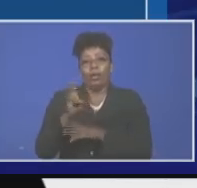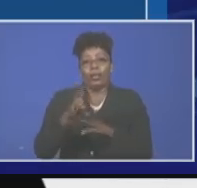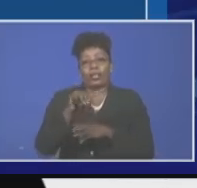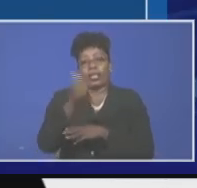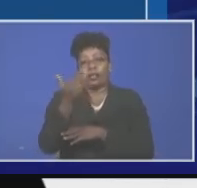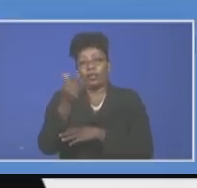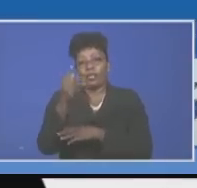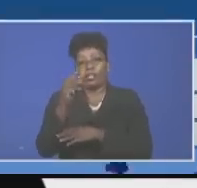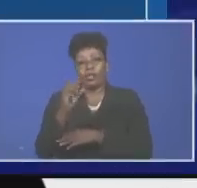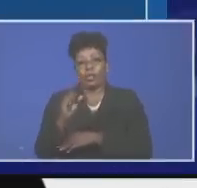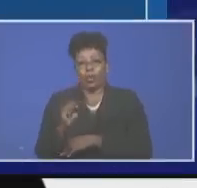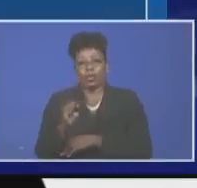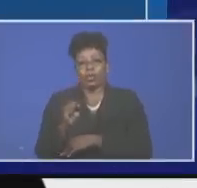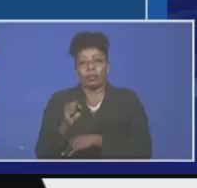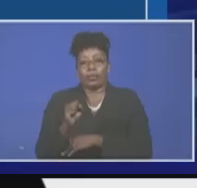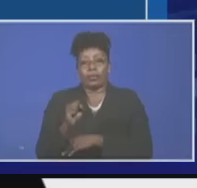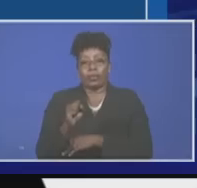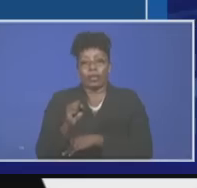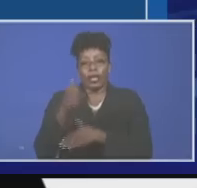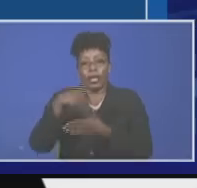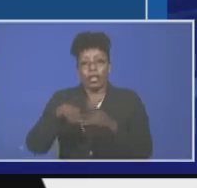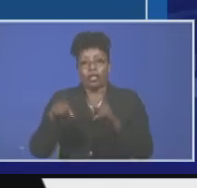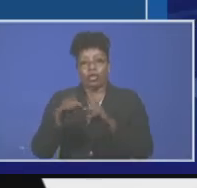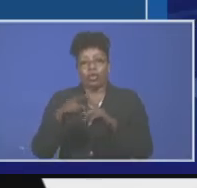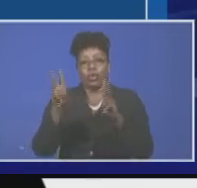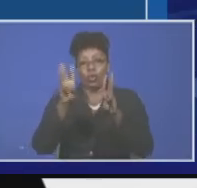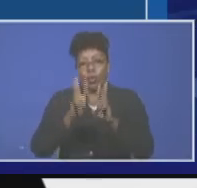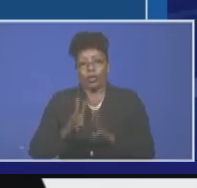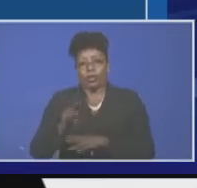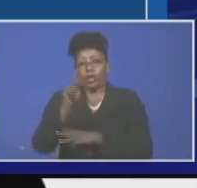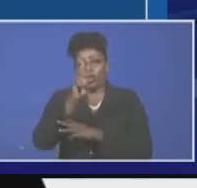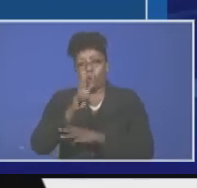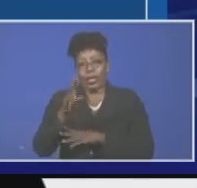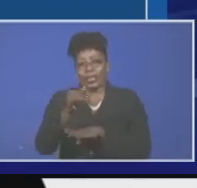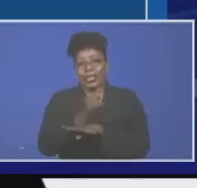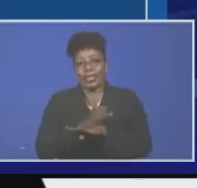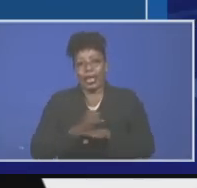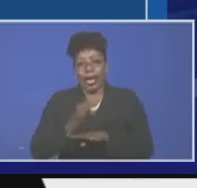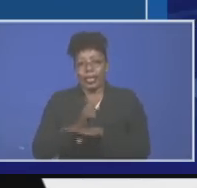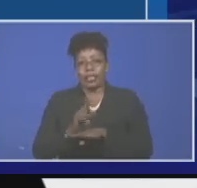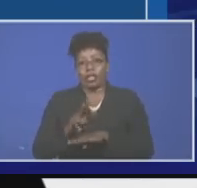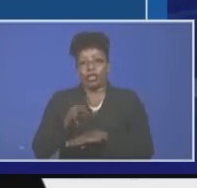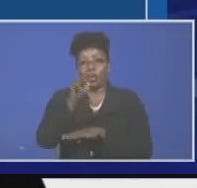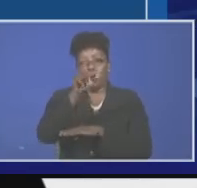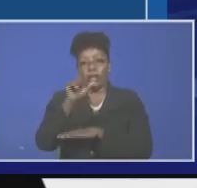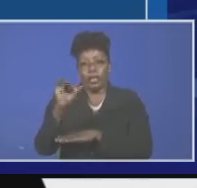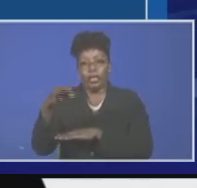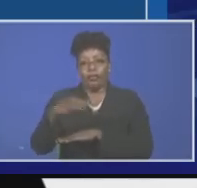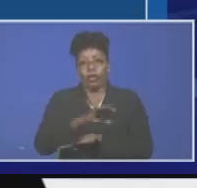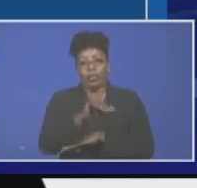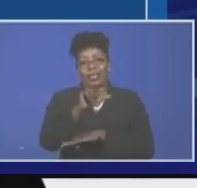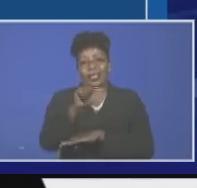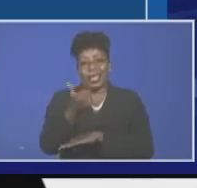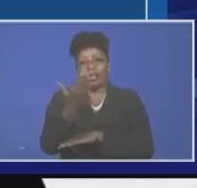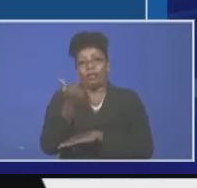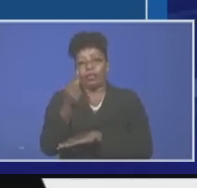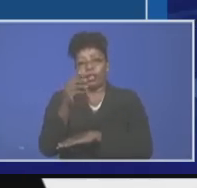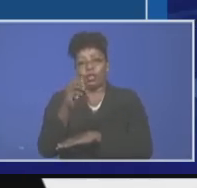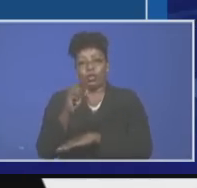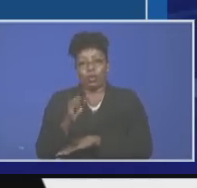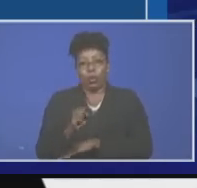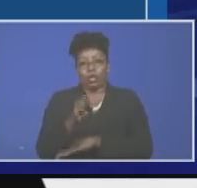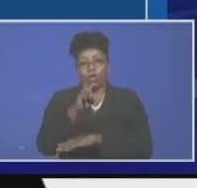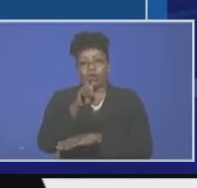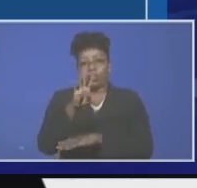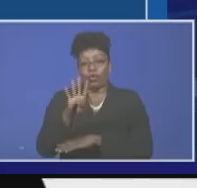the wave heights 2 to 4 feet. And then as we go into Wednesday for the northwestern islands, a northerly flow at 10 to 15 knots, wave heights 2 to